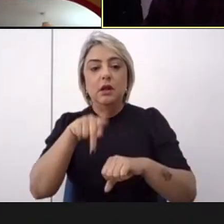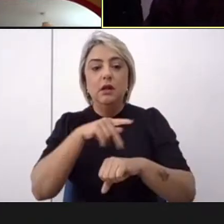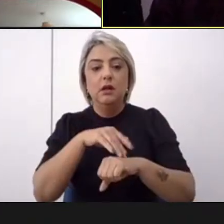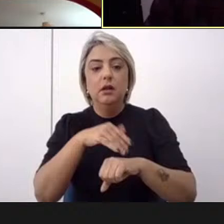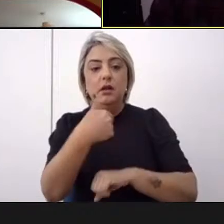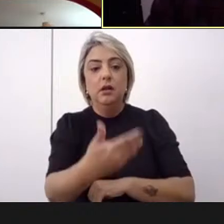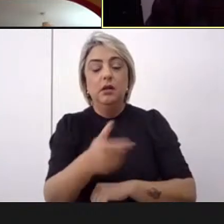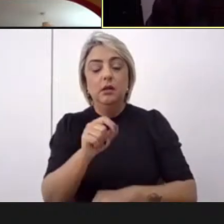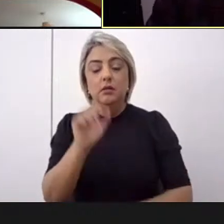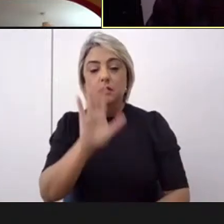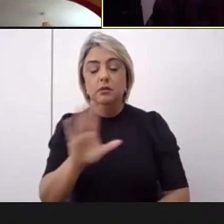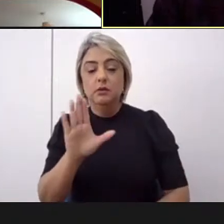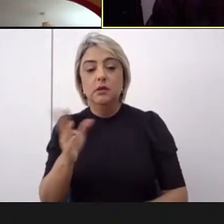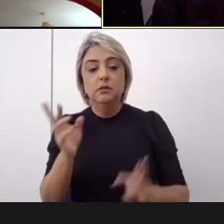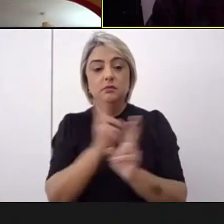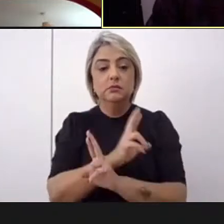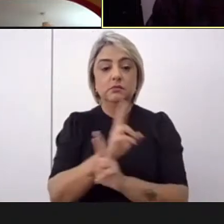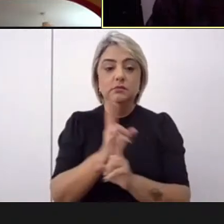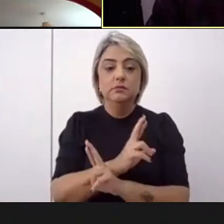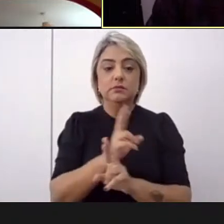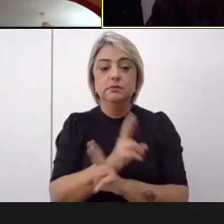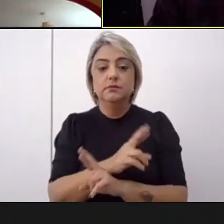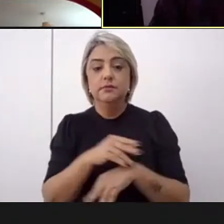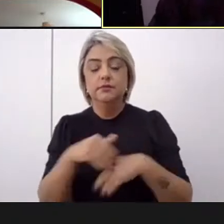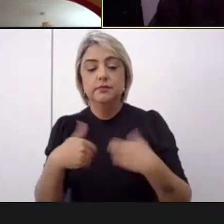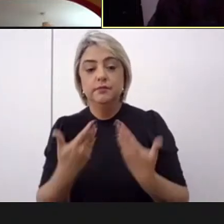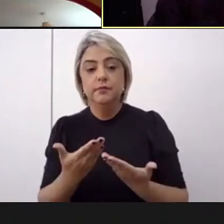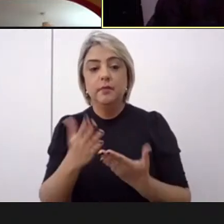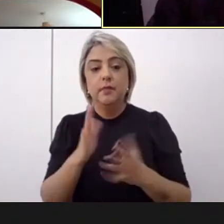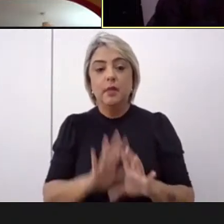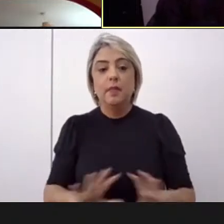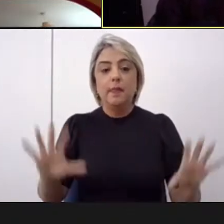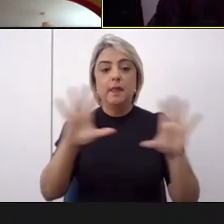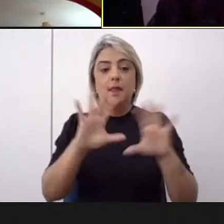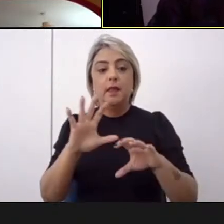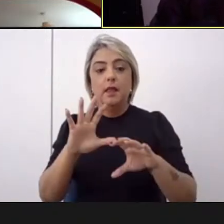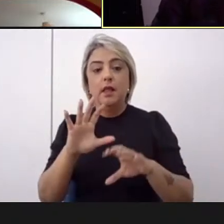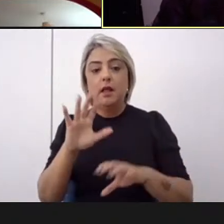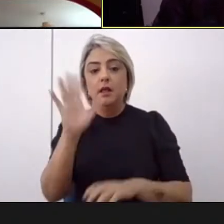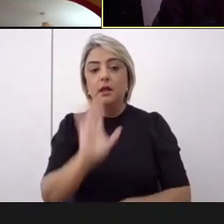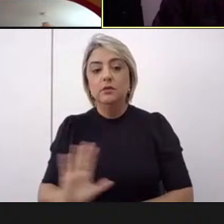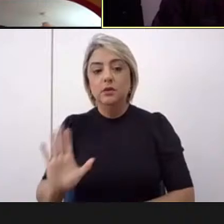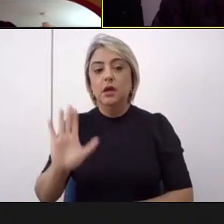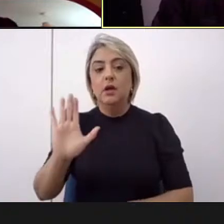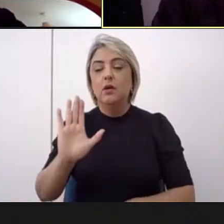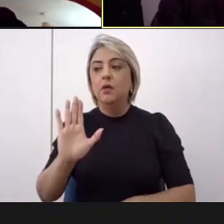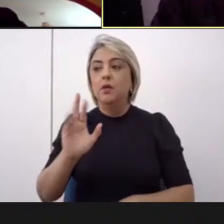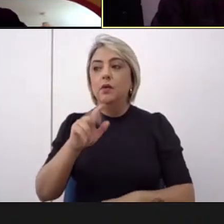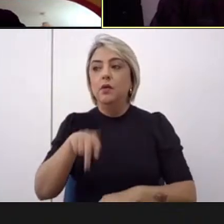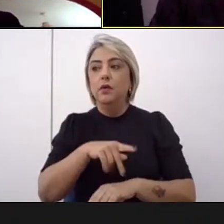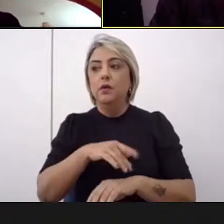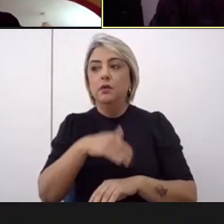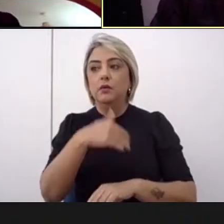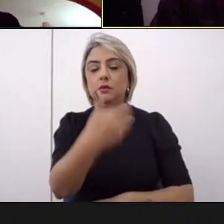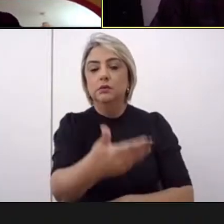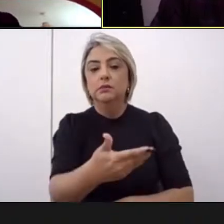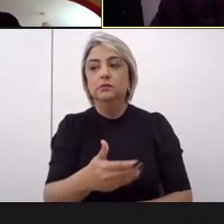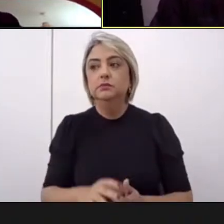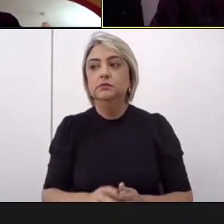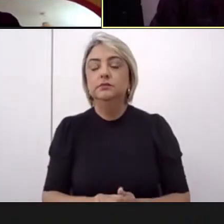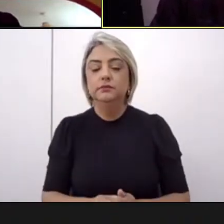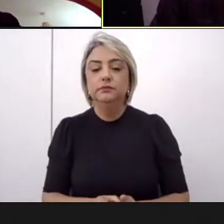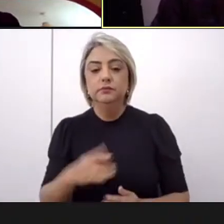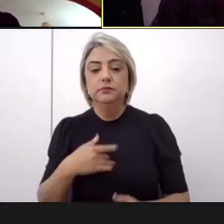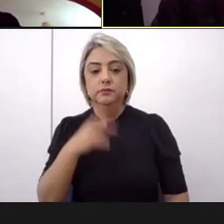between national and international arenas. So I think this is enough for this first round of